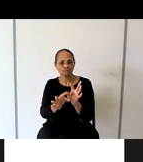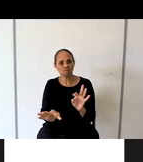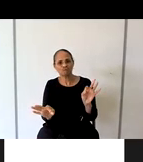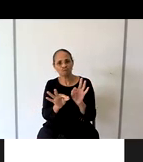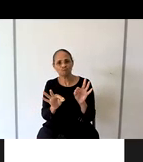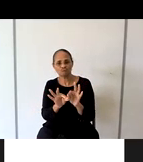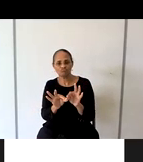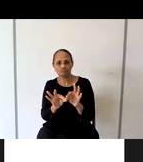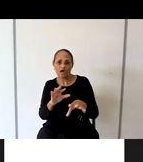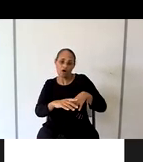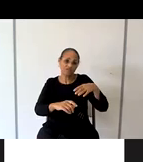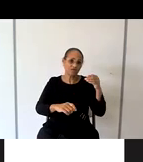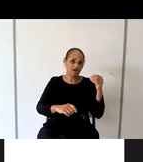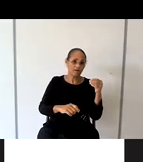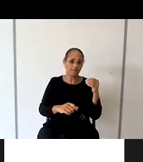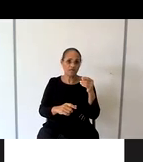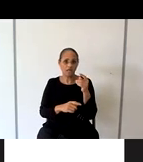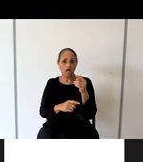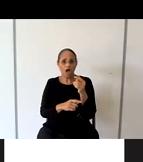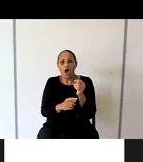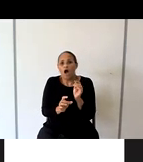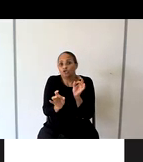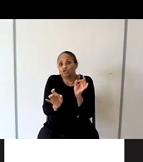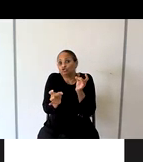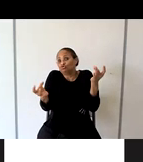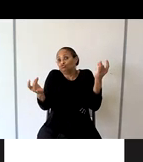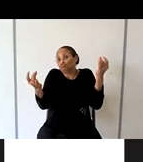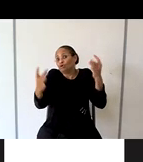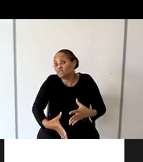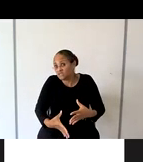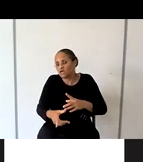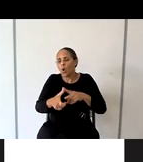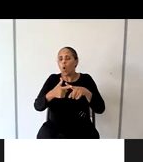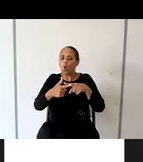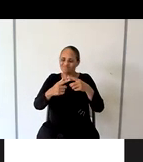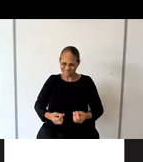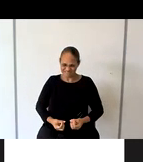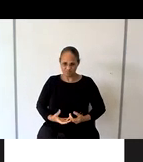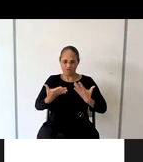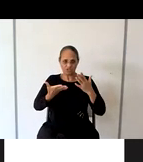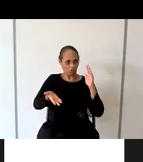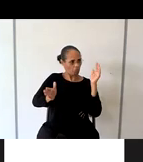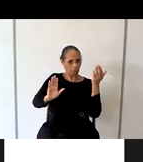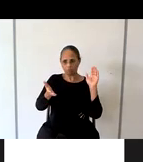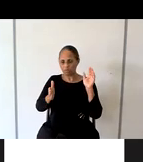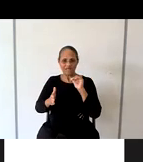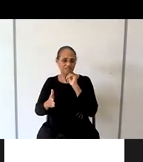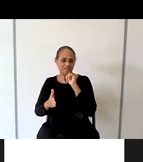outside of being a tragedy or inspiration, because that's not what we're all good